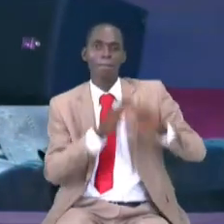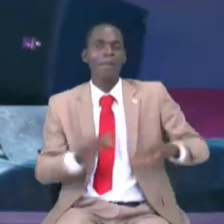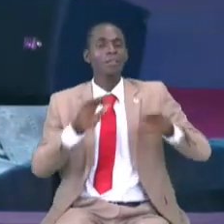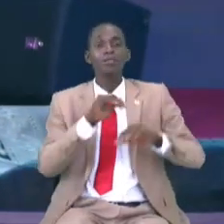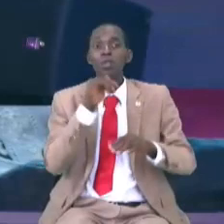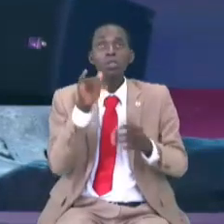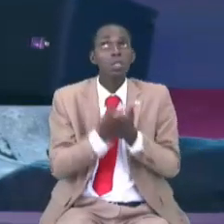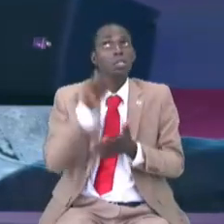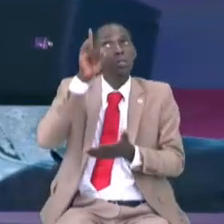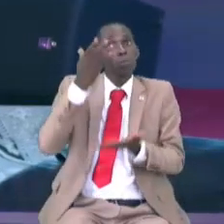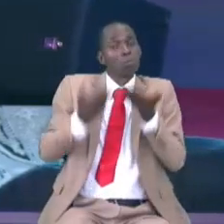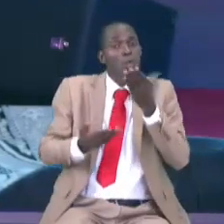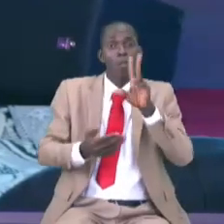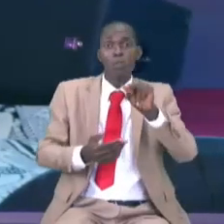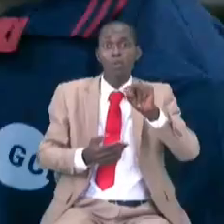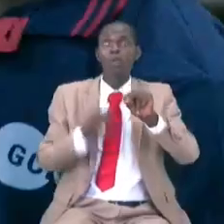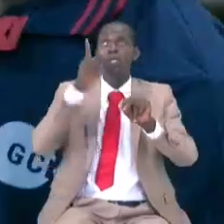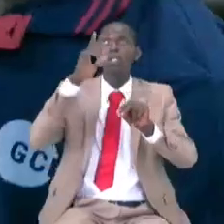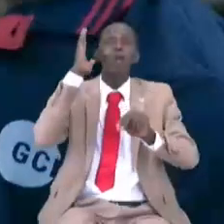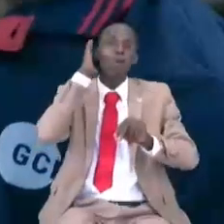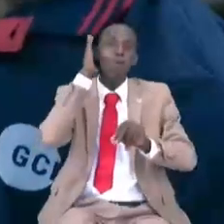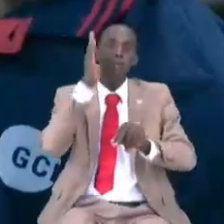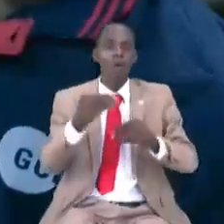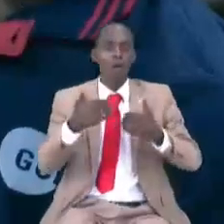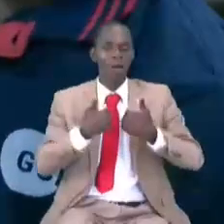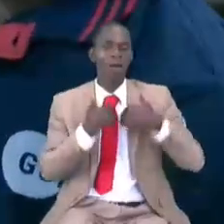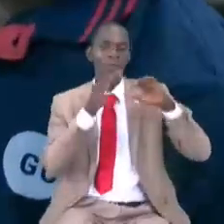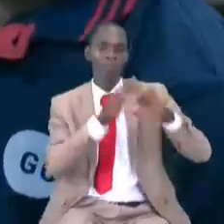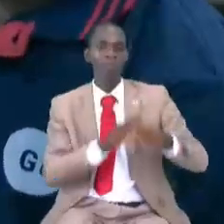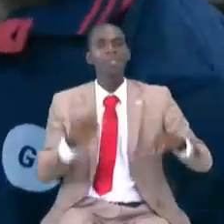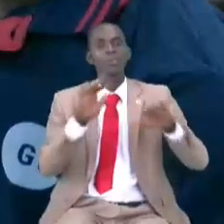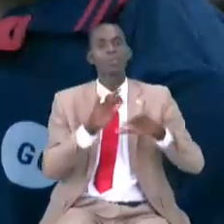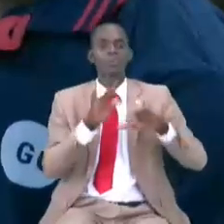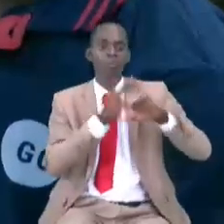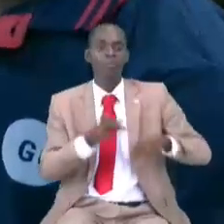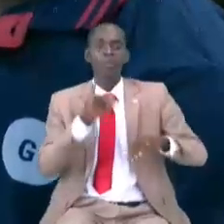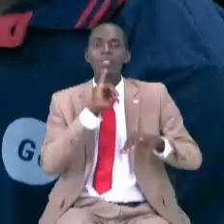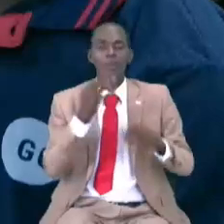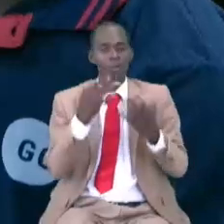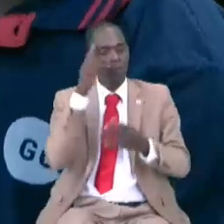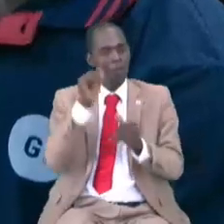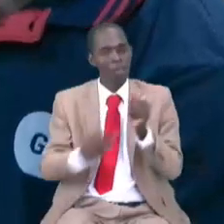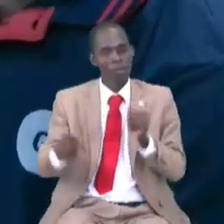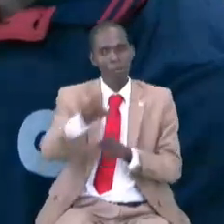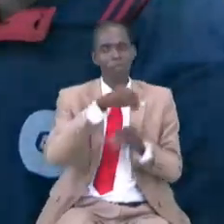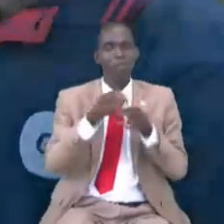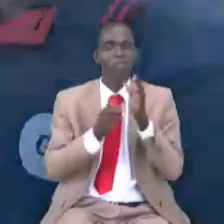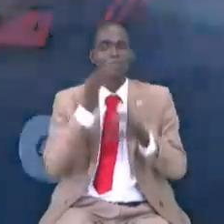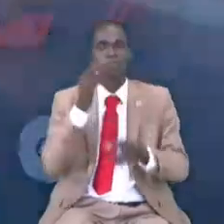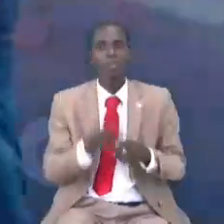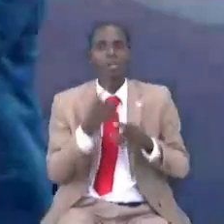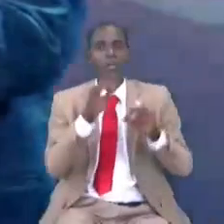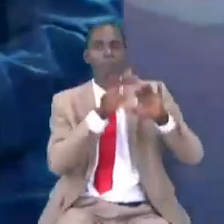mercy. Mercy is waiting for everyone. The mercy that forgives, and the mercy that redeems, and the